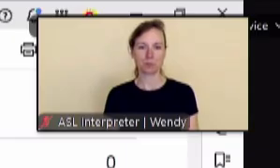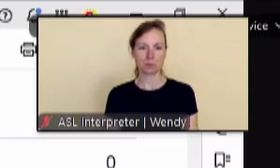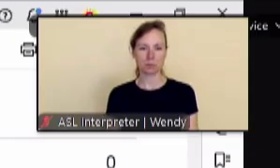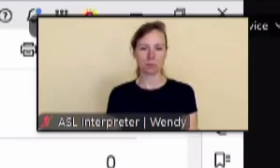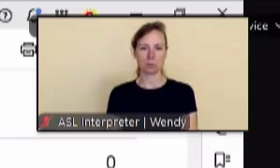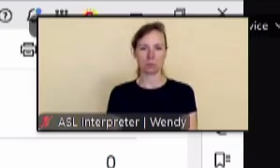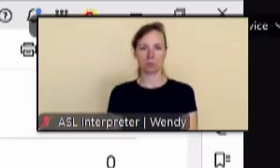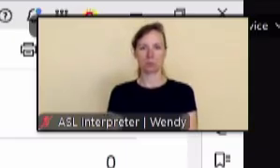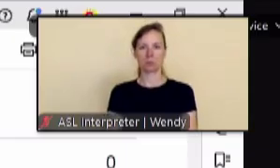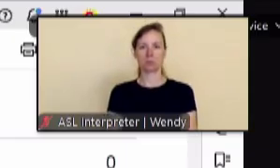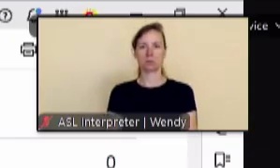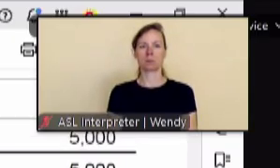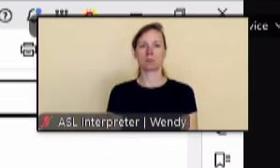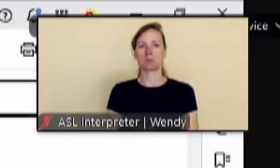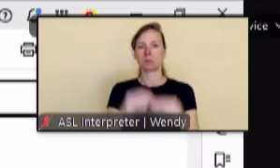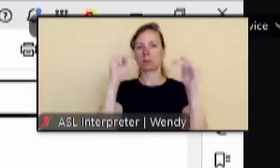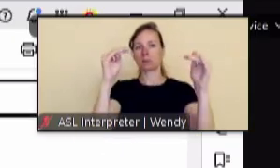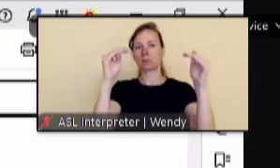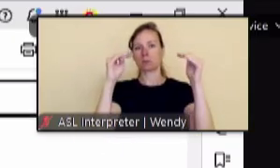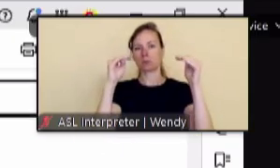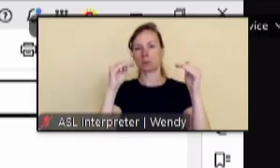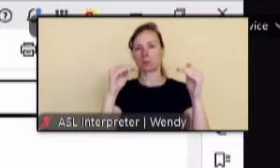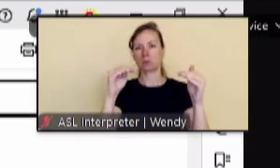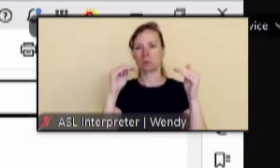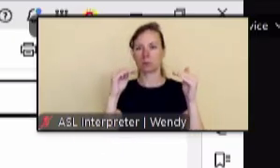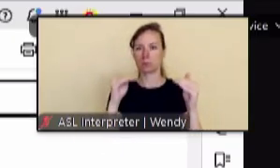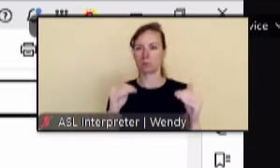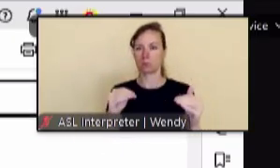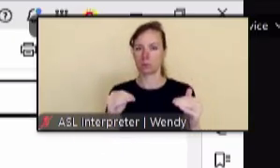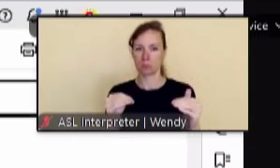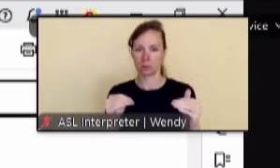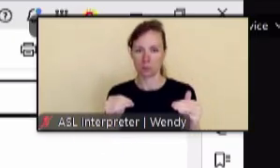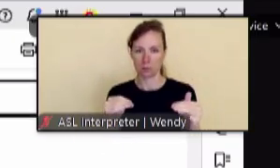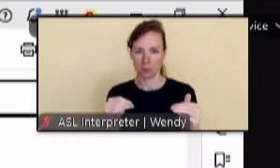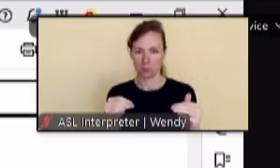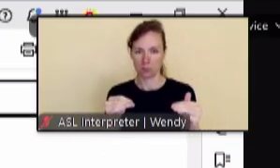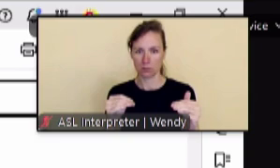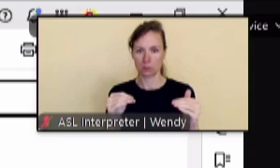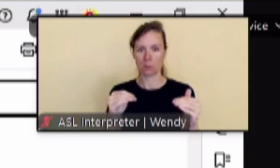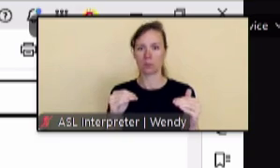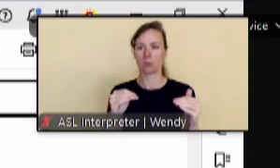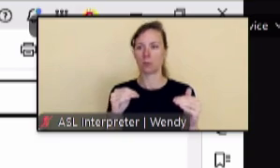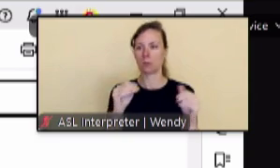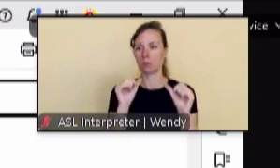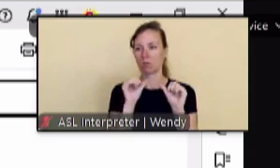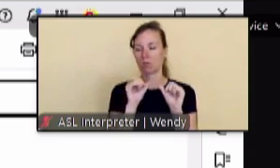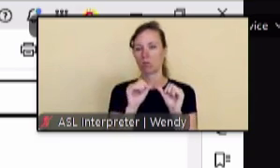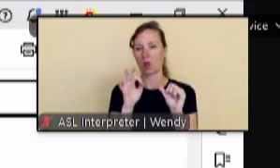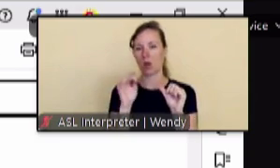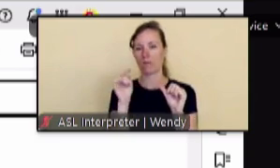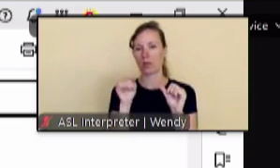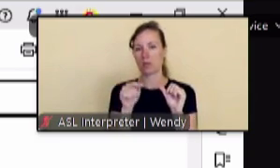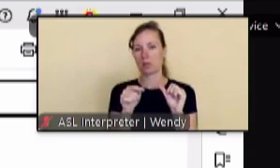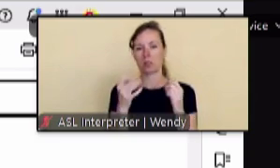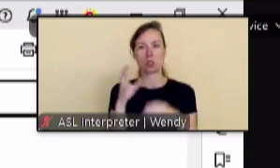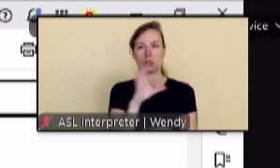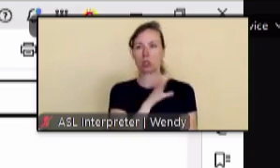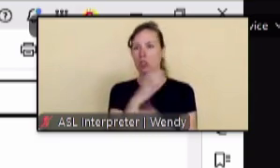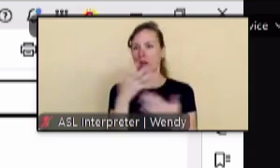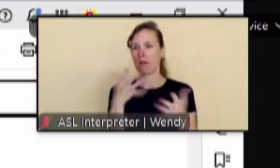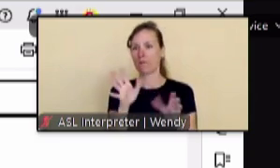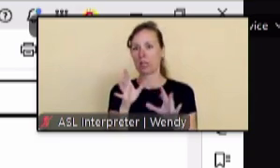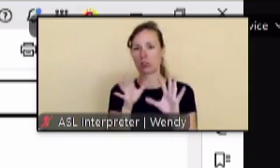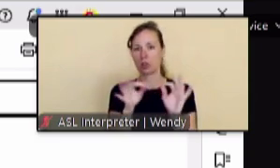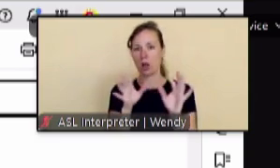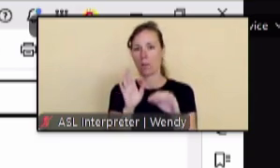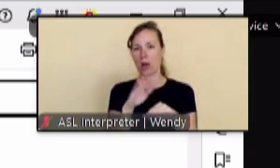And when we get down the remainder of this, the chief already commented on the gas, oil, and grease. We used to